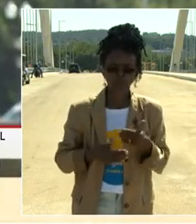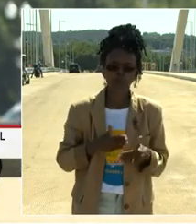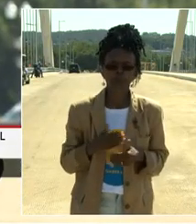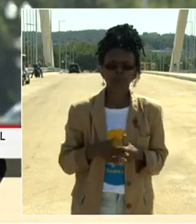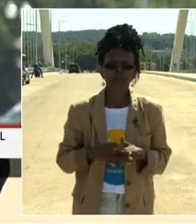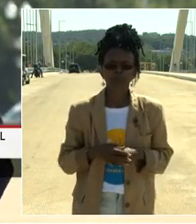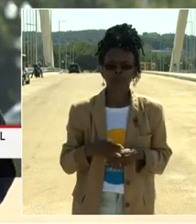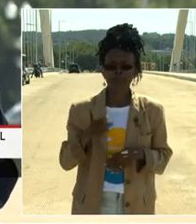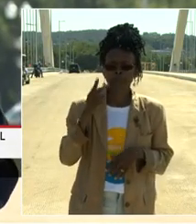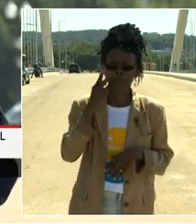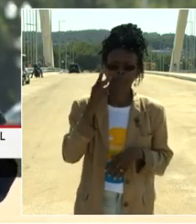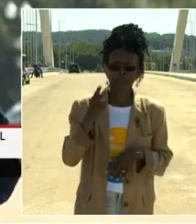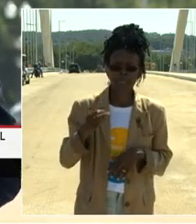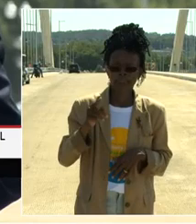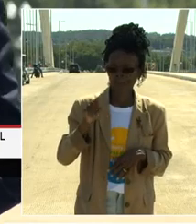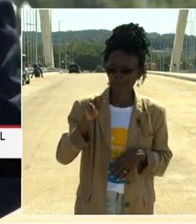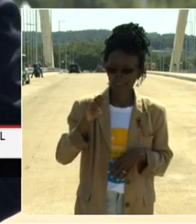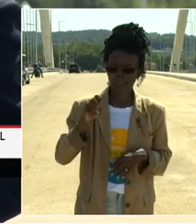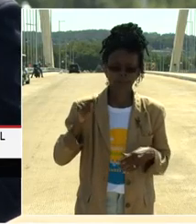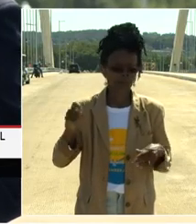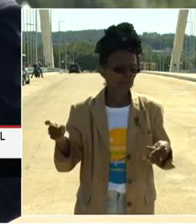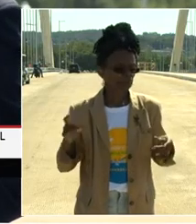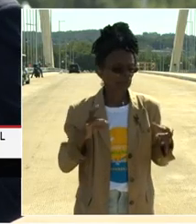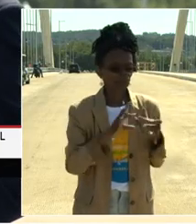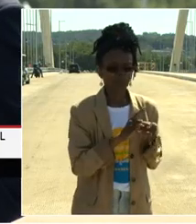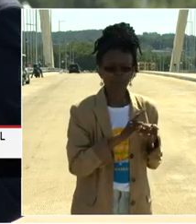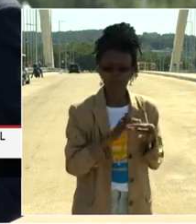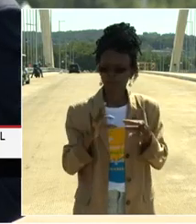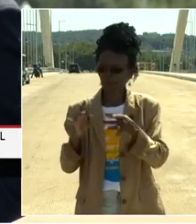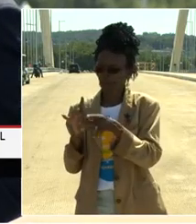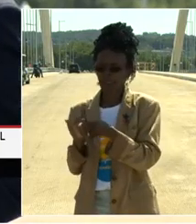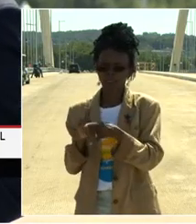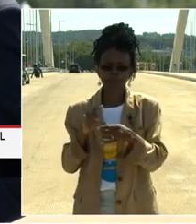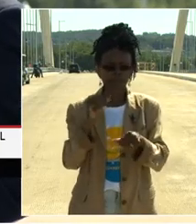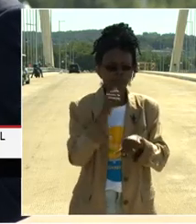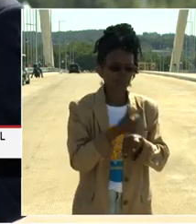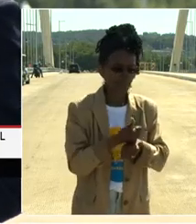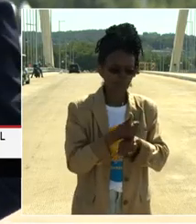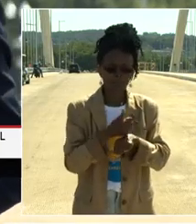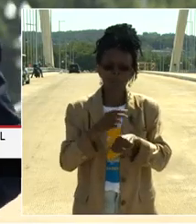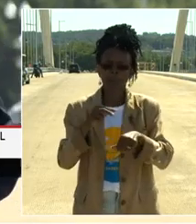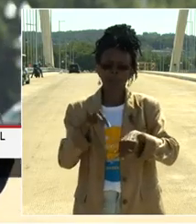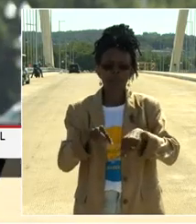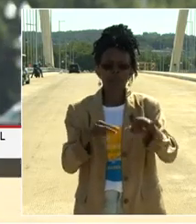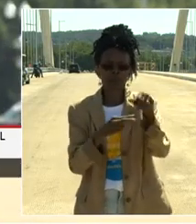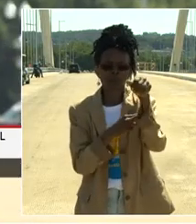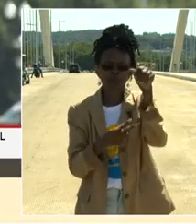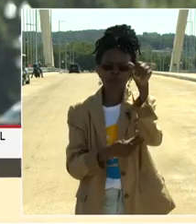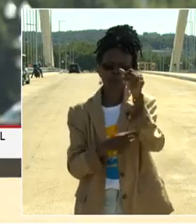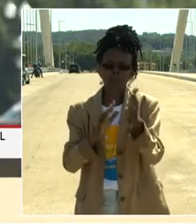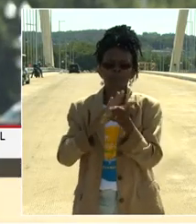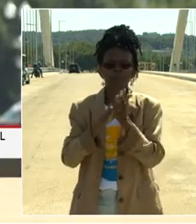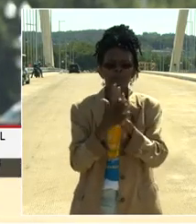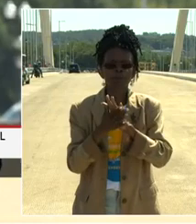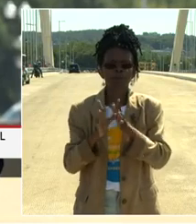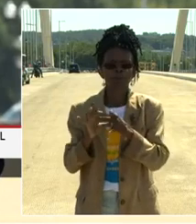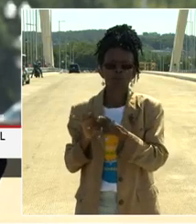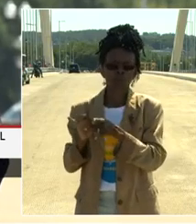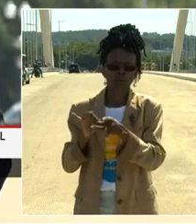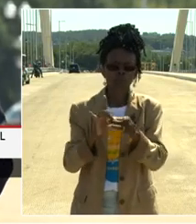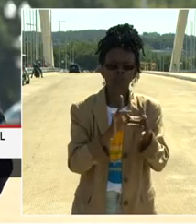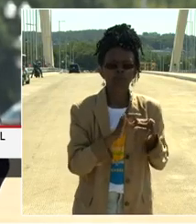together. And this is a bridge that ties us together. Yes, it ties us to the 6th District and